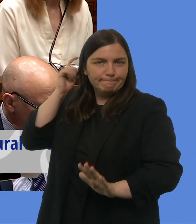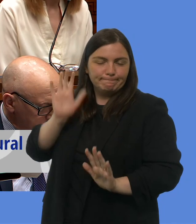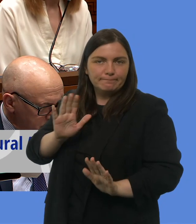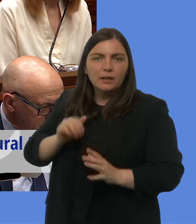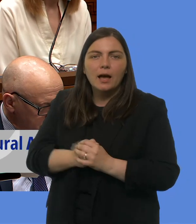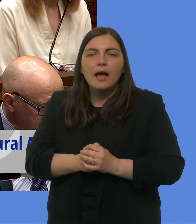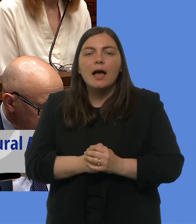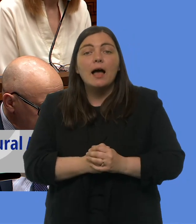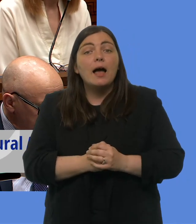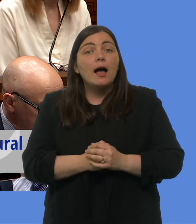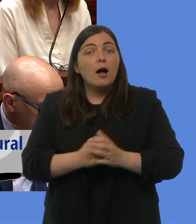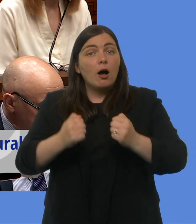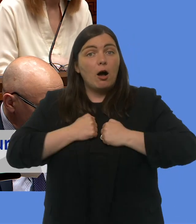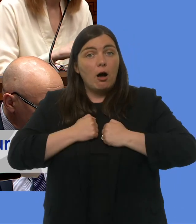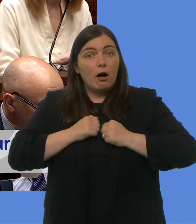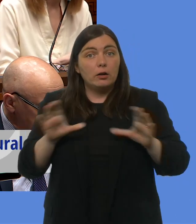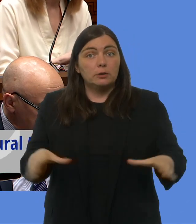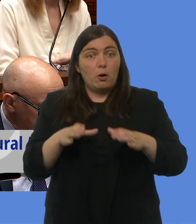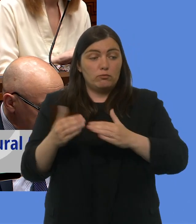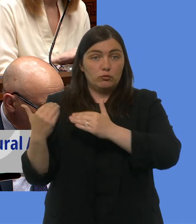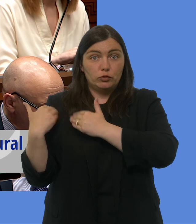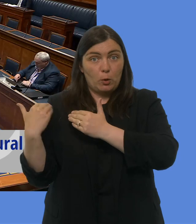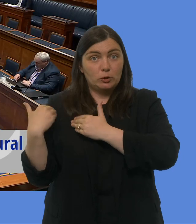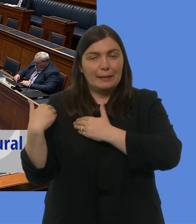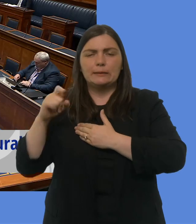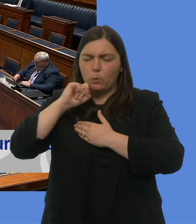our responsibilities as a department in line with our duties in the law.